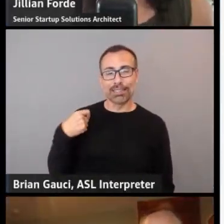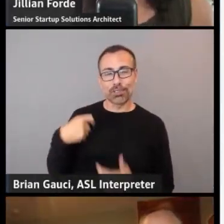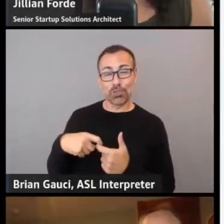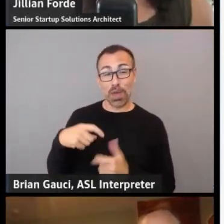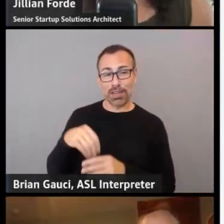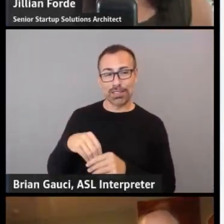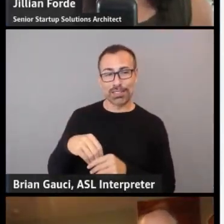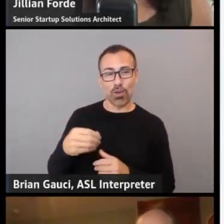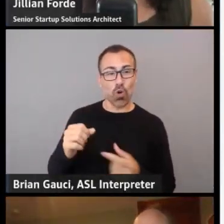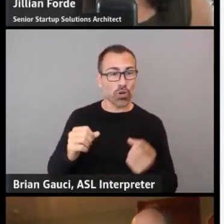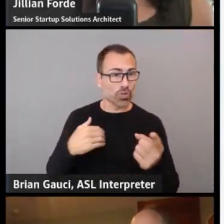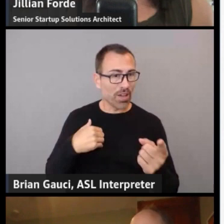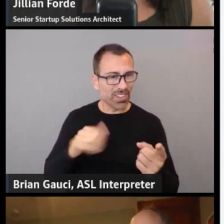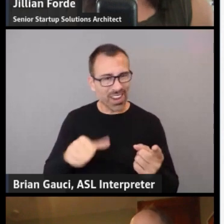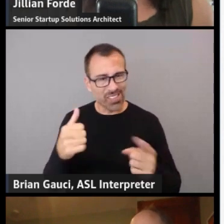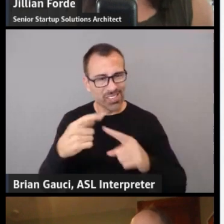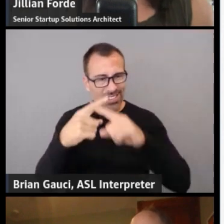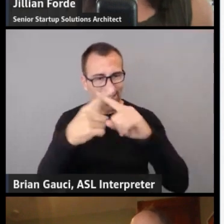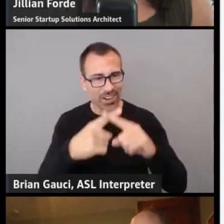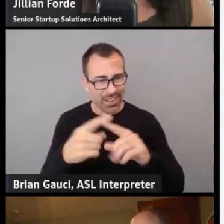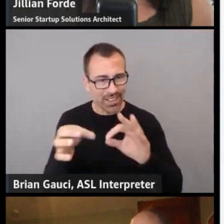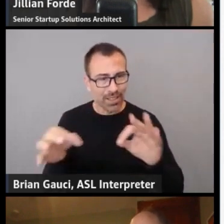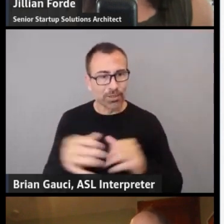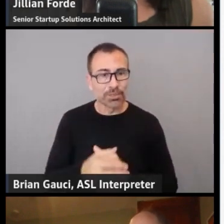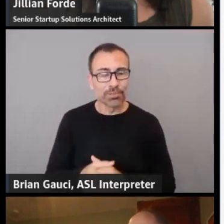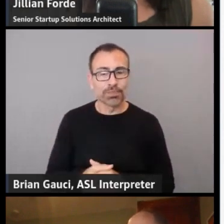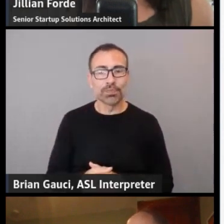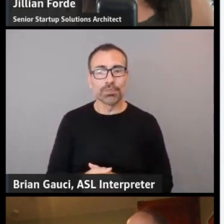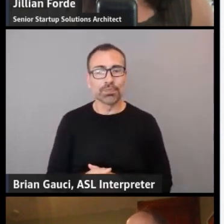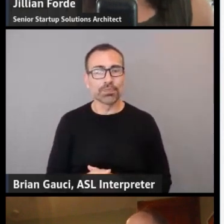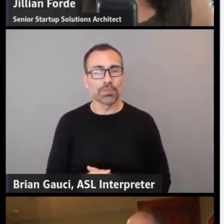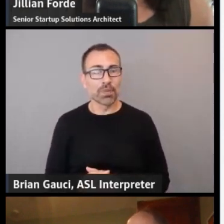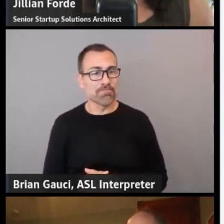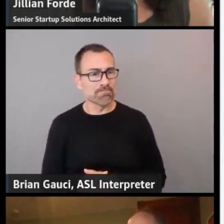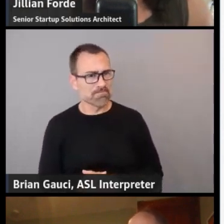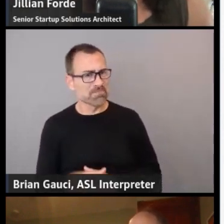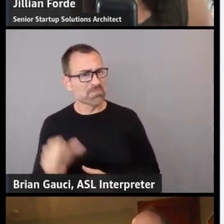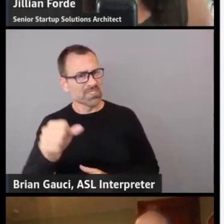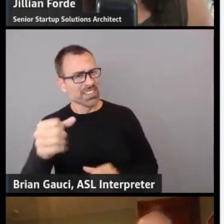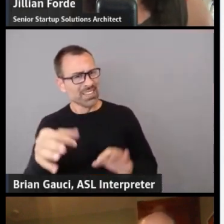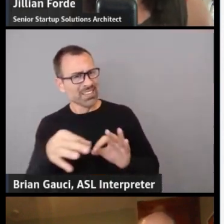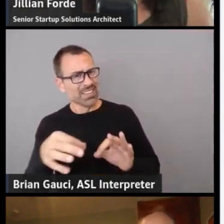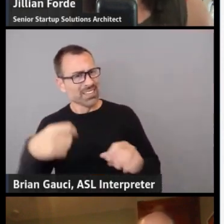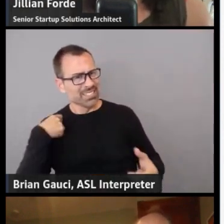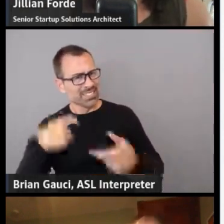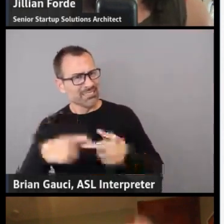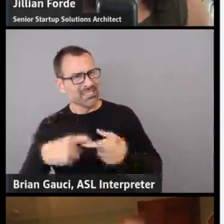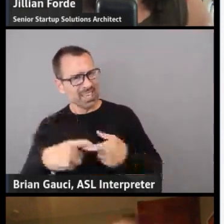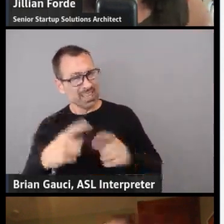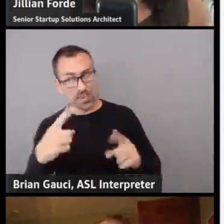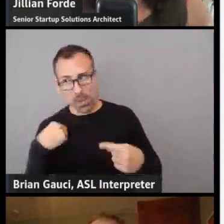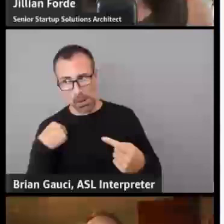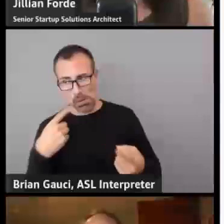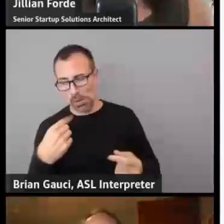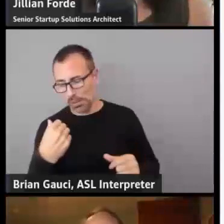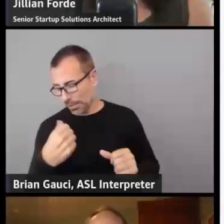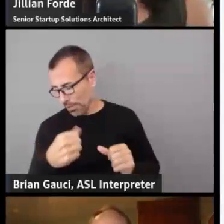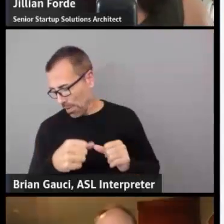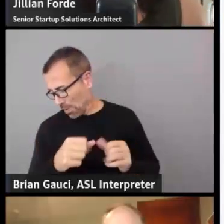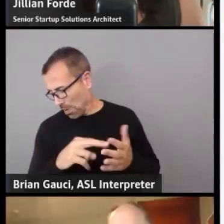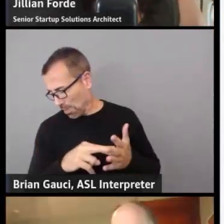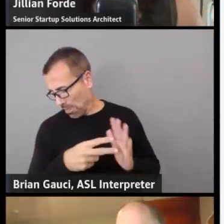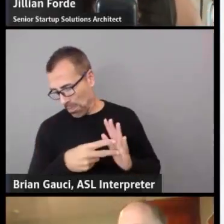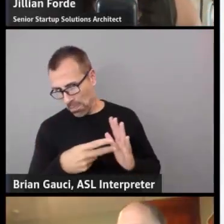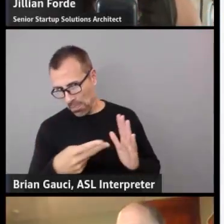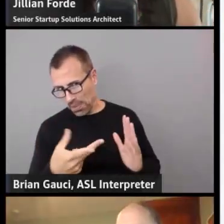language? Let's do Spanish. It's been a while since I even remember what it means in Spanish,